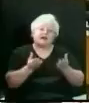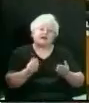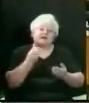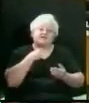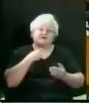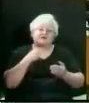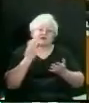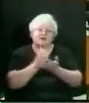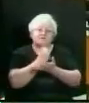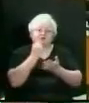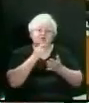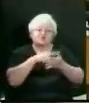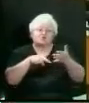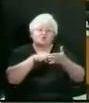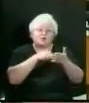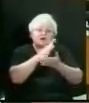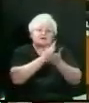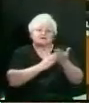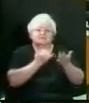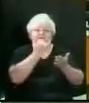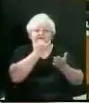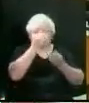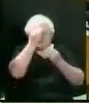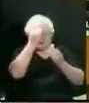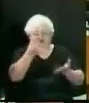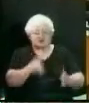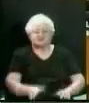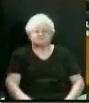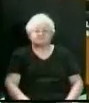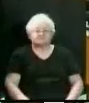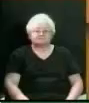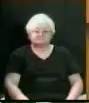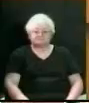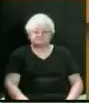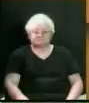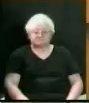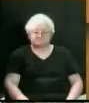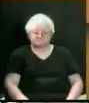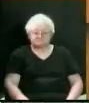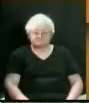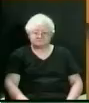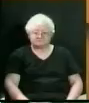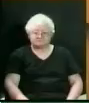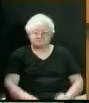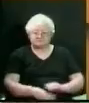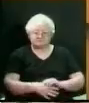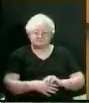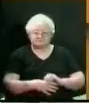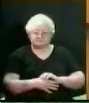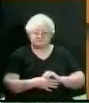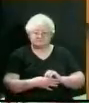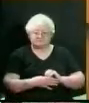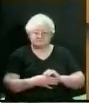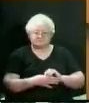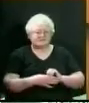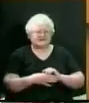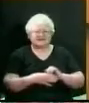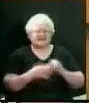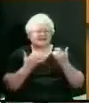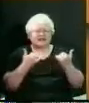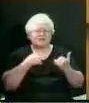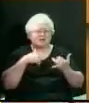opportunity to correct some of the misinformation. Commissioner Norman, you wish to speak again? I'm really confused